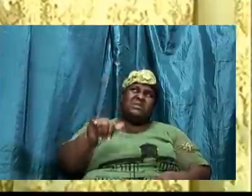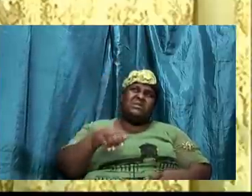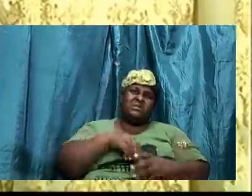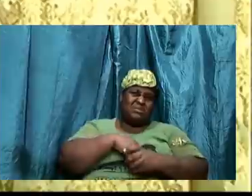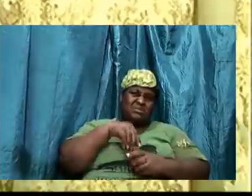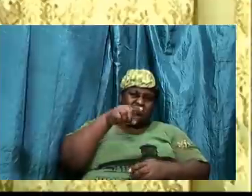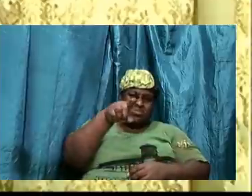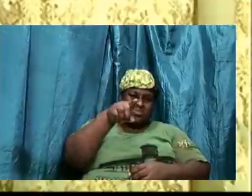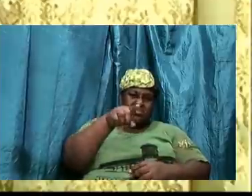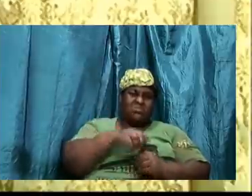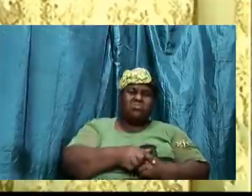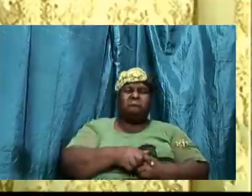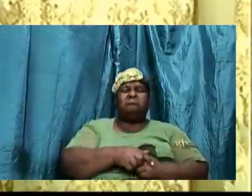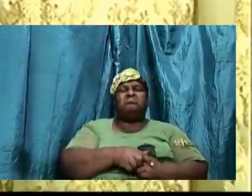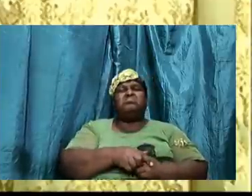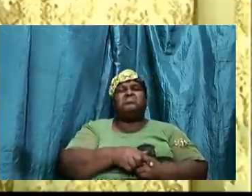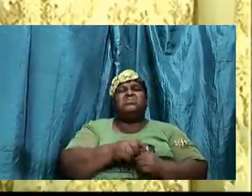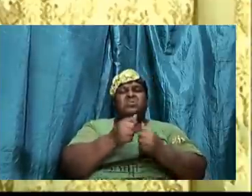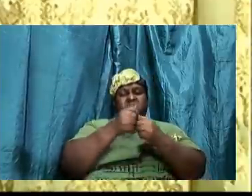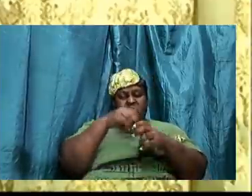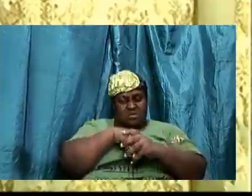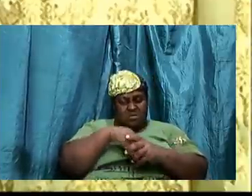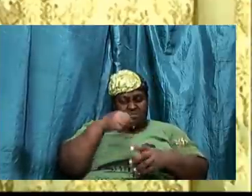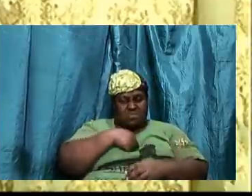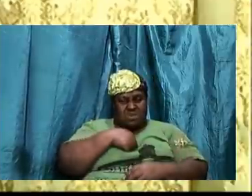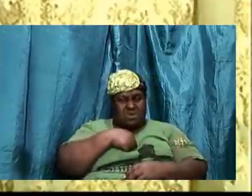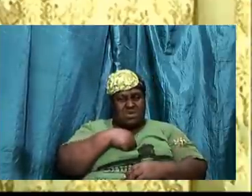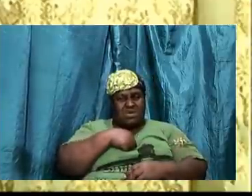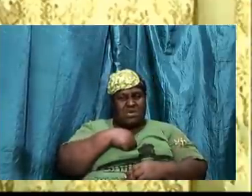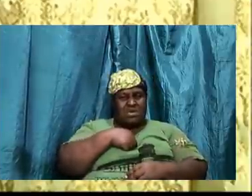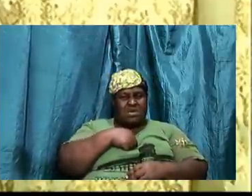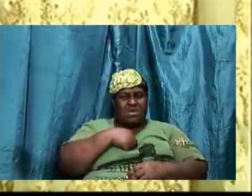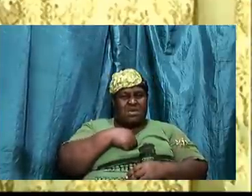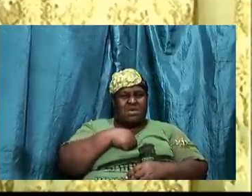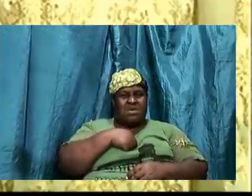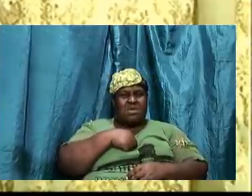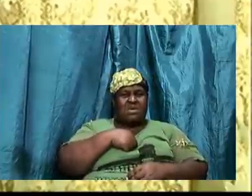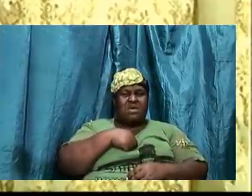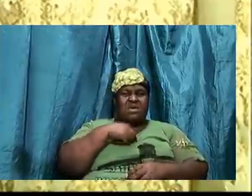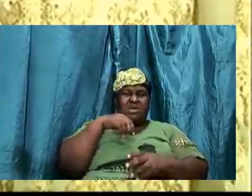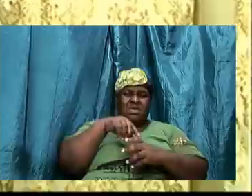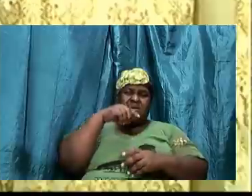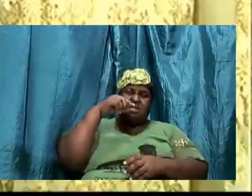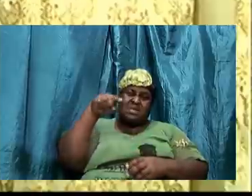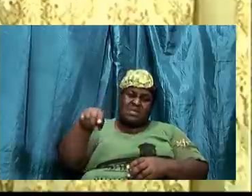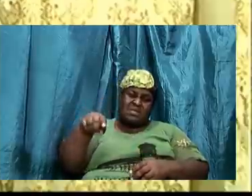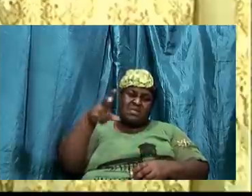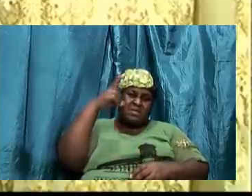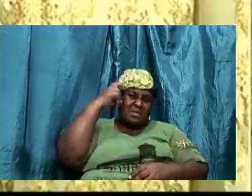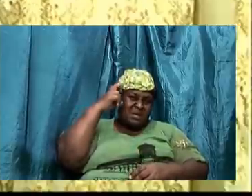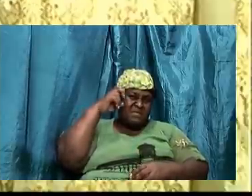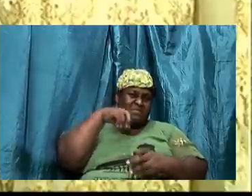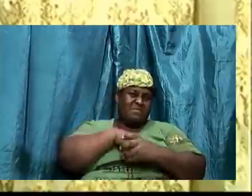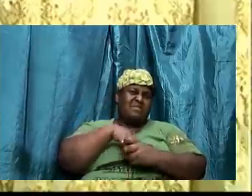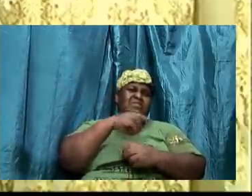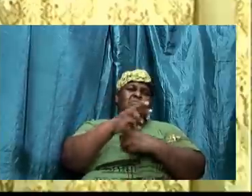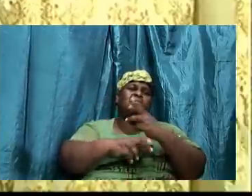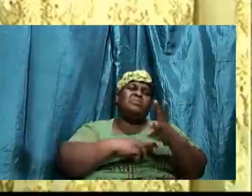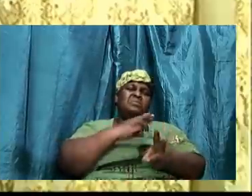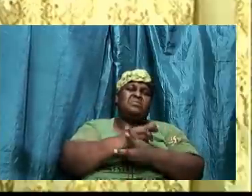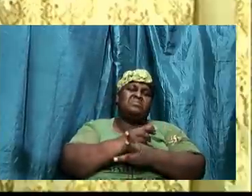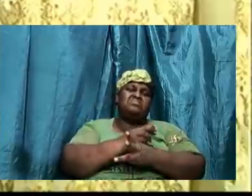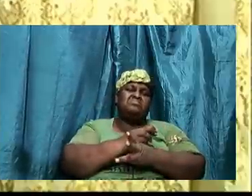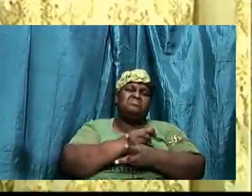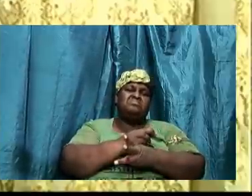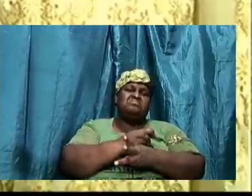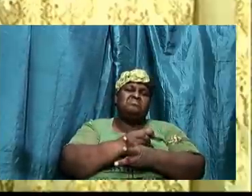Greater is he that is within me than he that is in the world. I am not telling us to